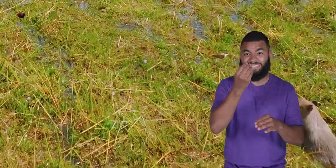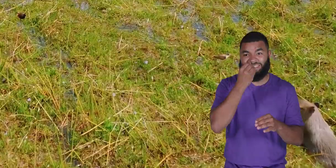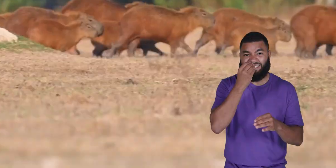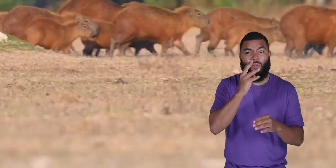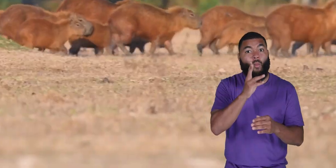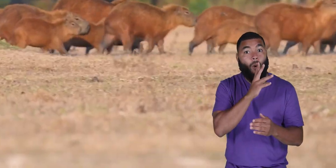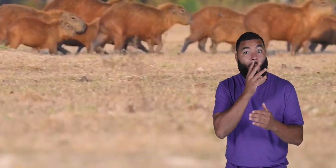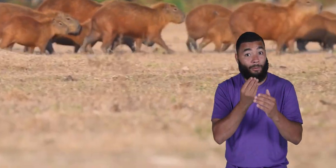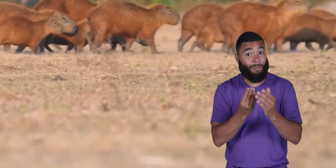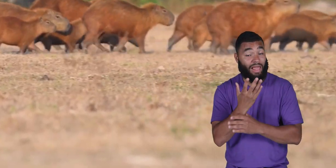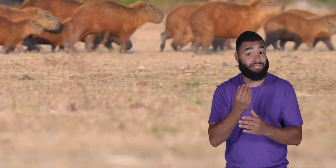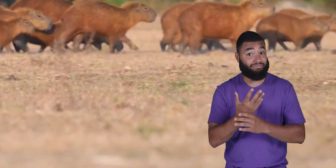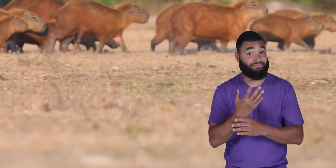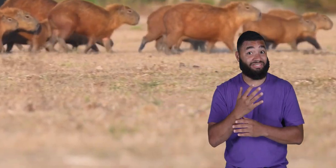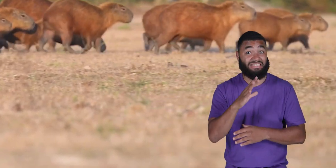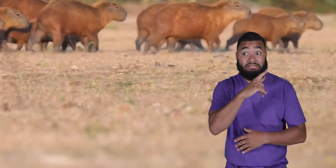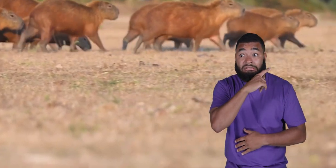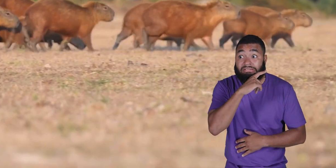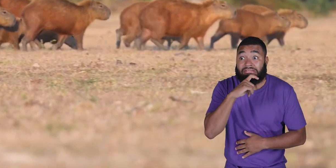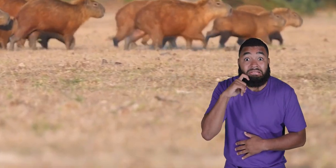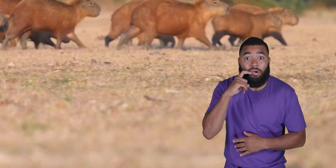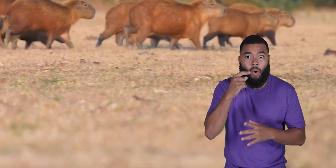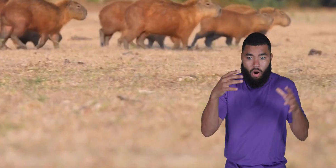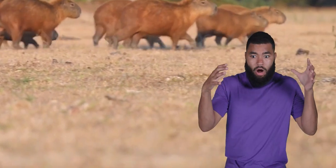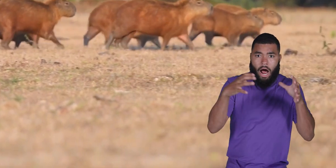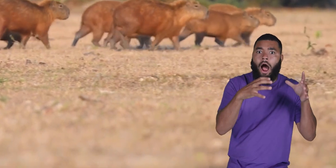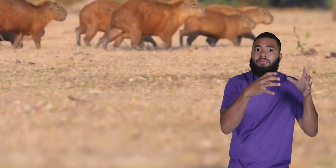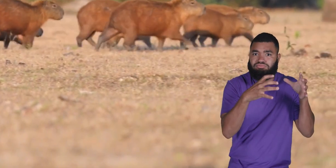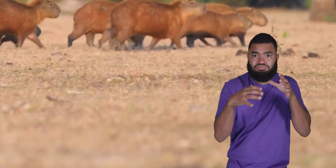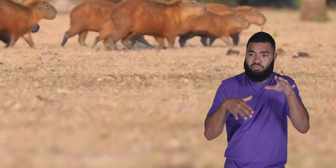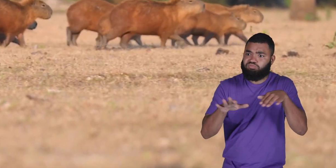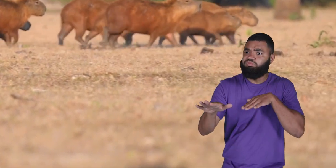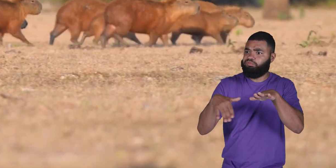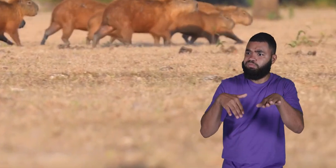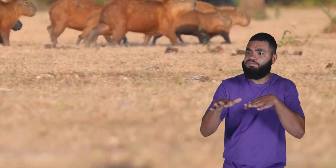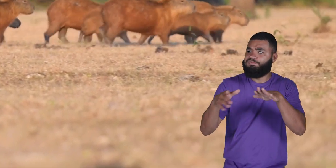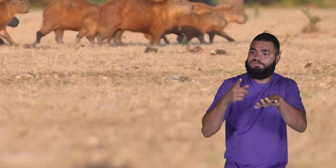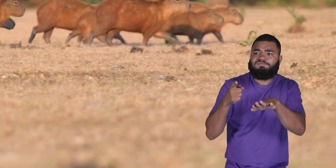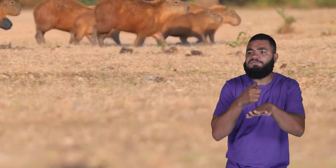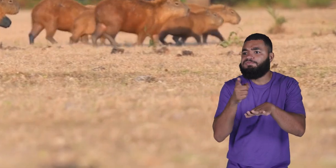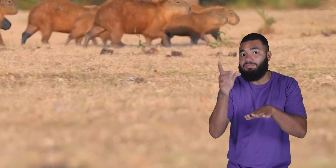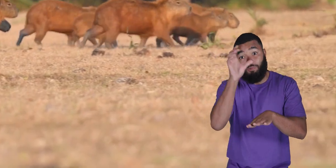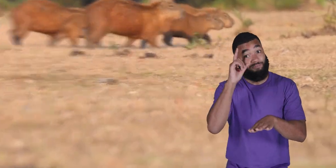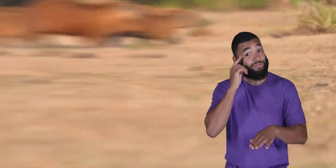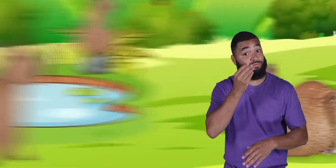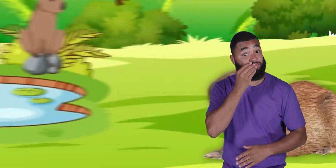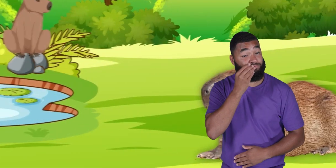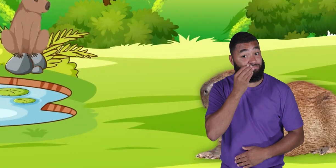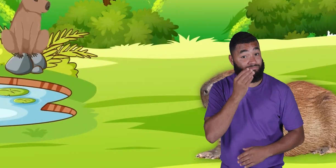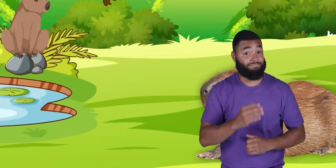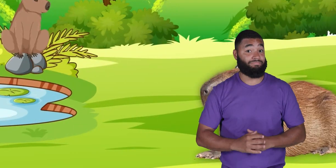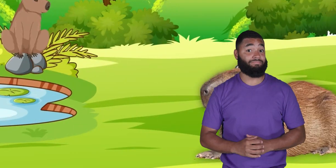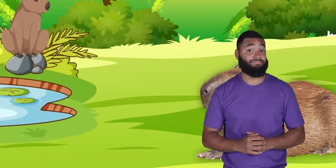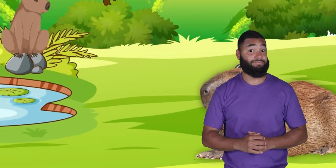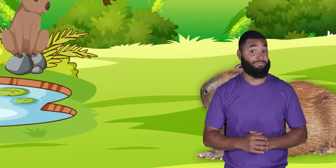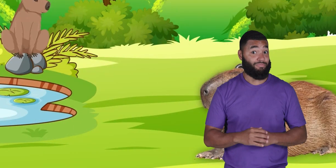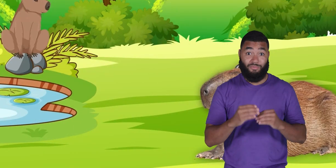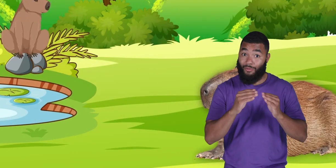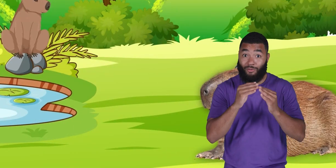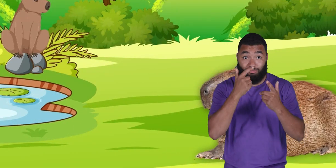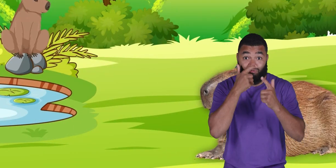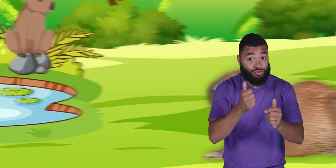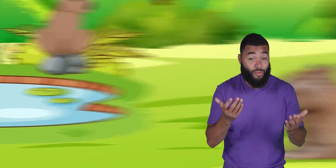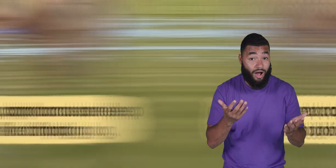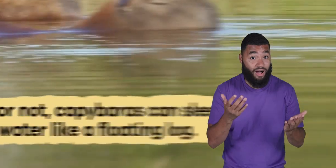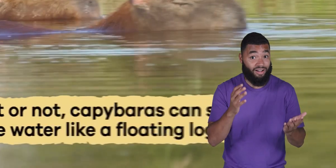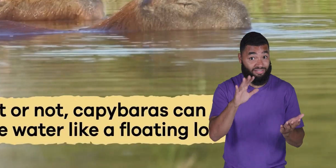during dry seasons they sometimes travel long distances to find enough food to survive other interesting